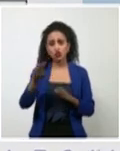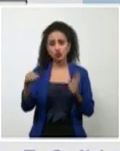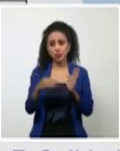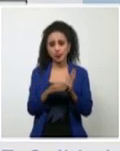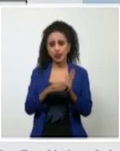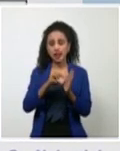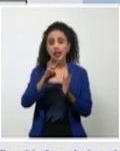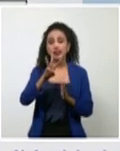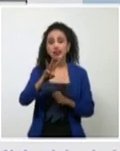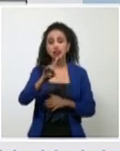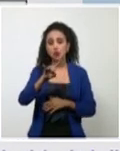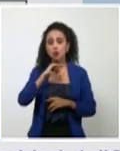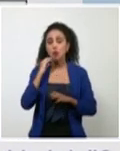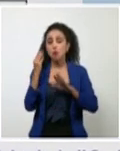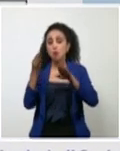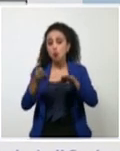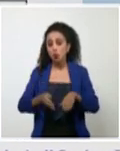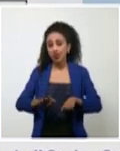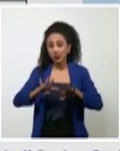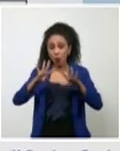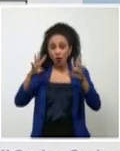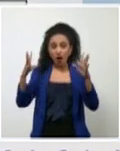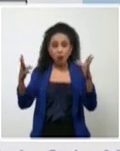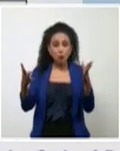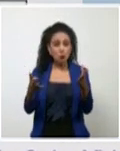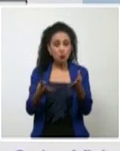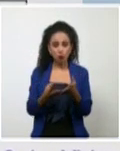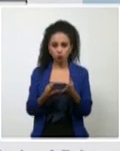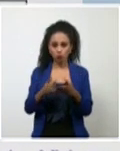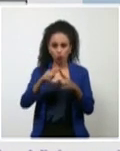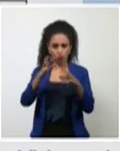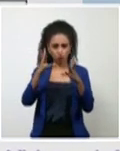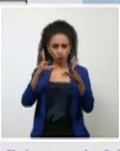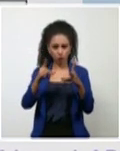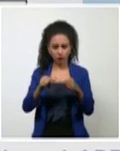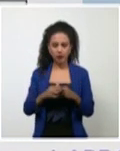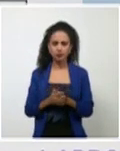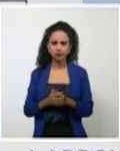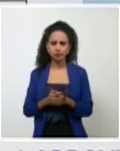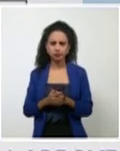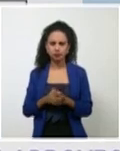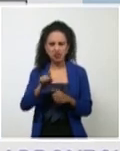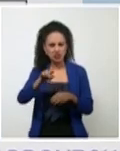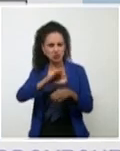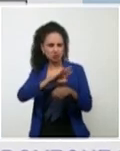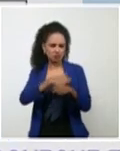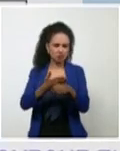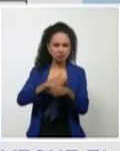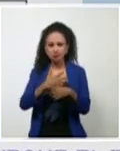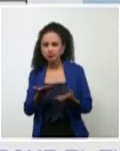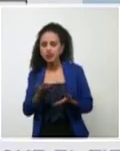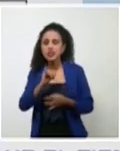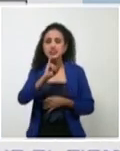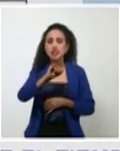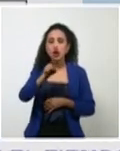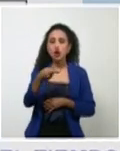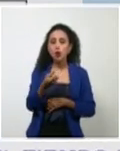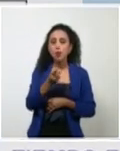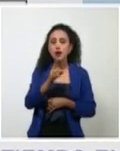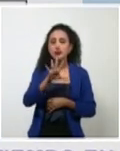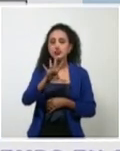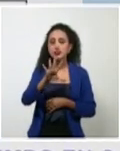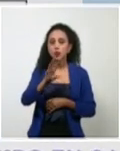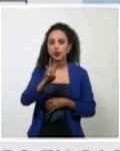338,039 deaths in the world, and that gives a fatality rate of